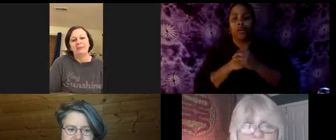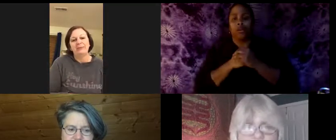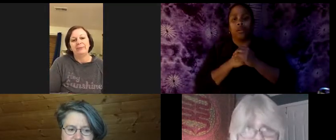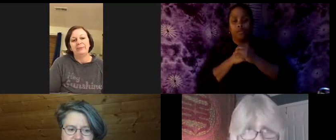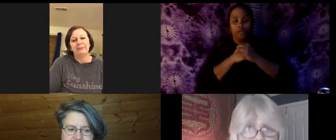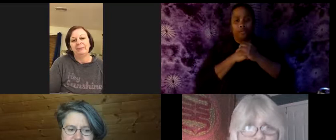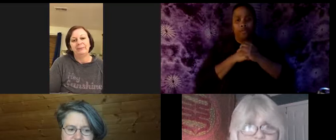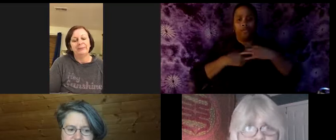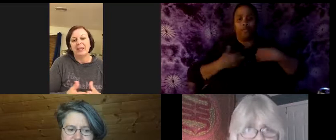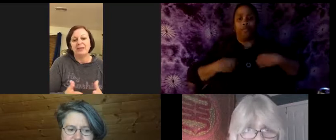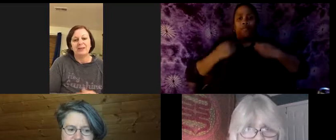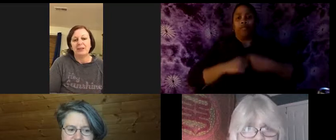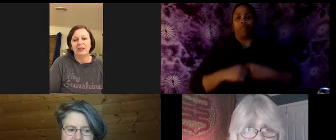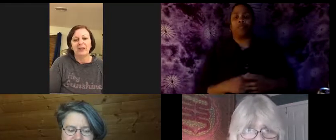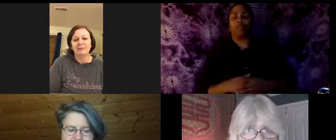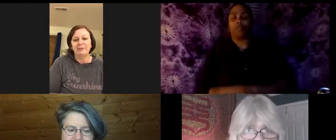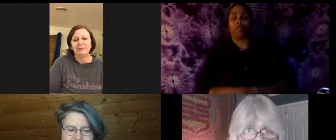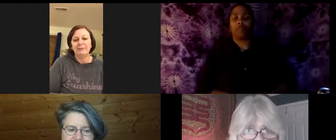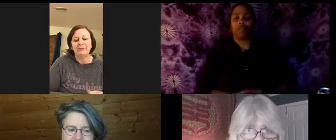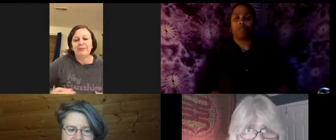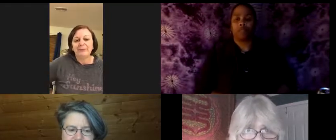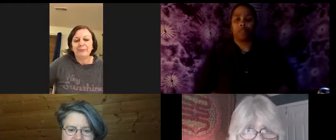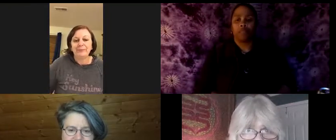anybody. That's really it.